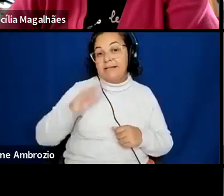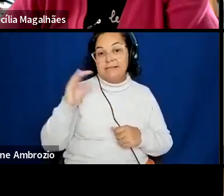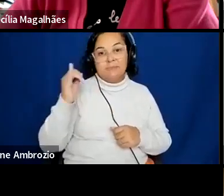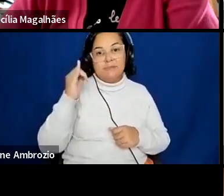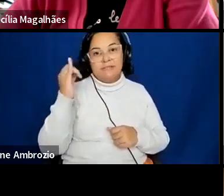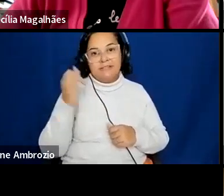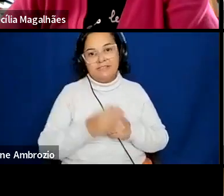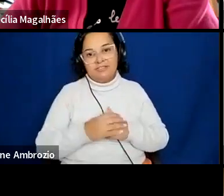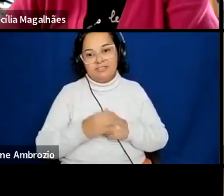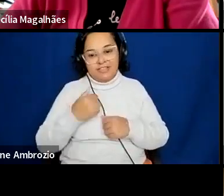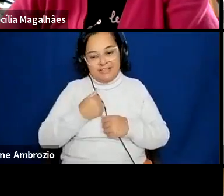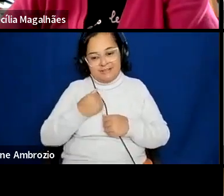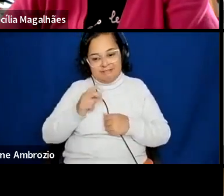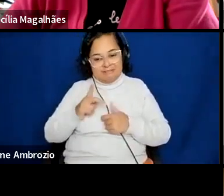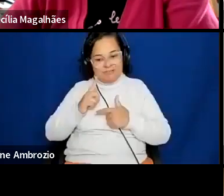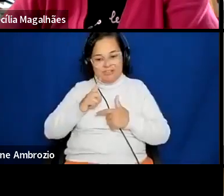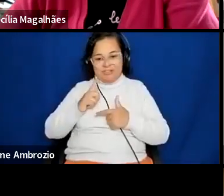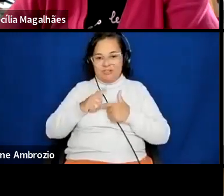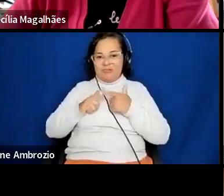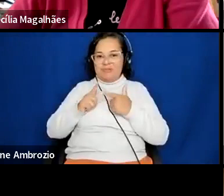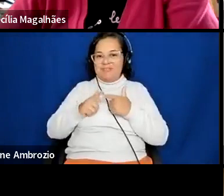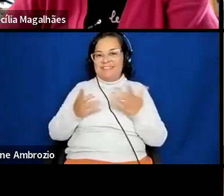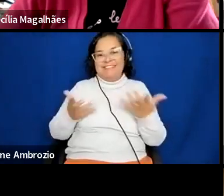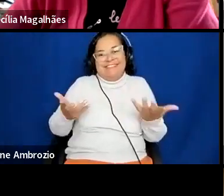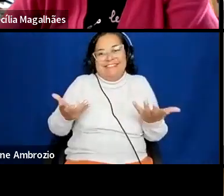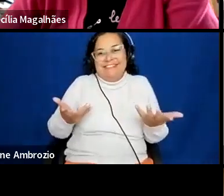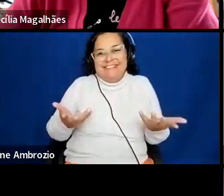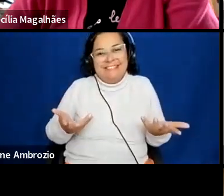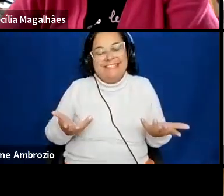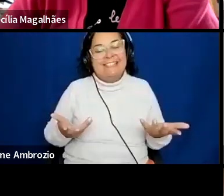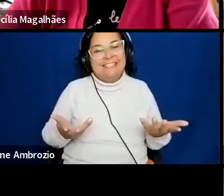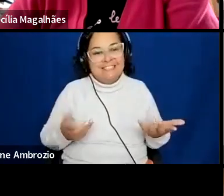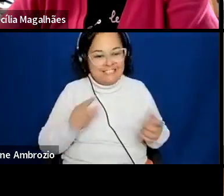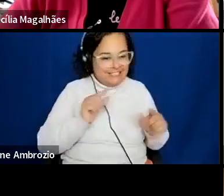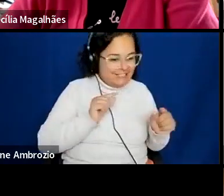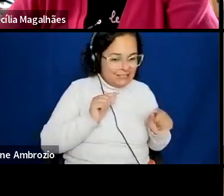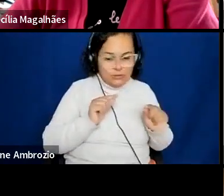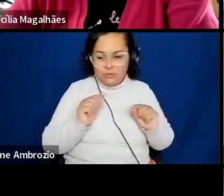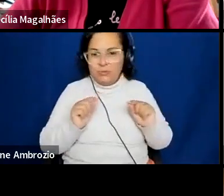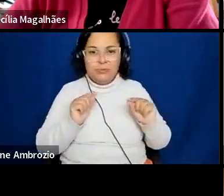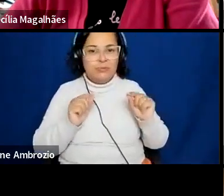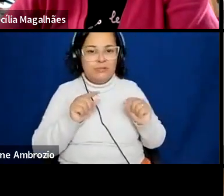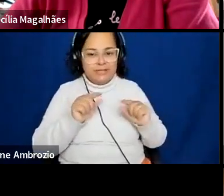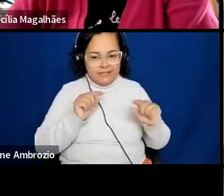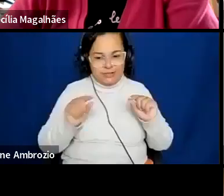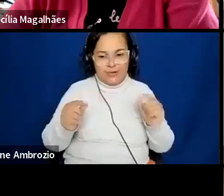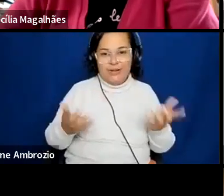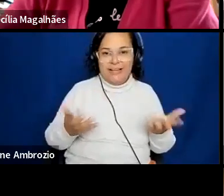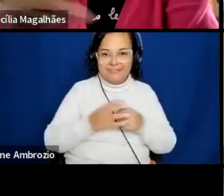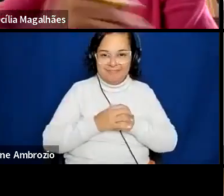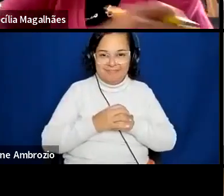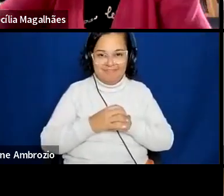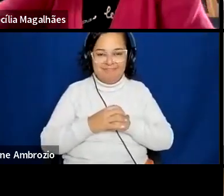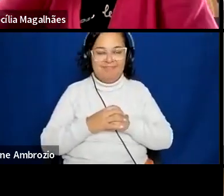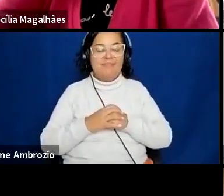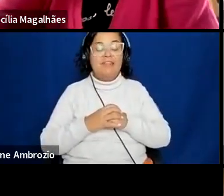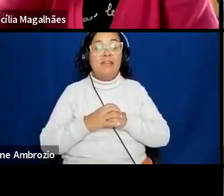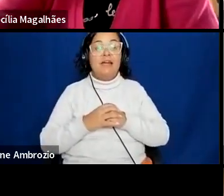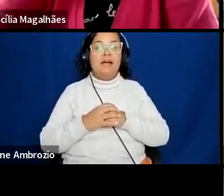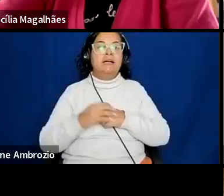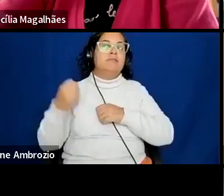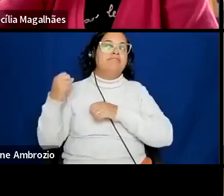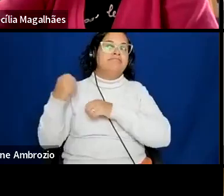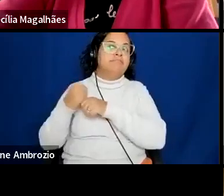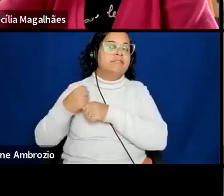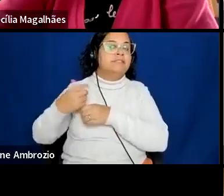long time, let's say. And over the last years, in particular during the pandemic, I